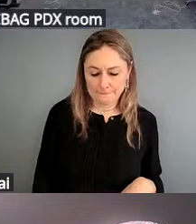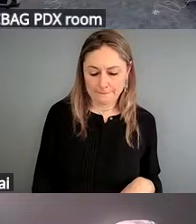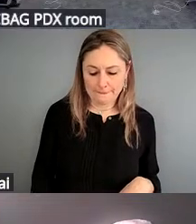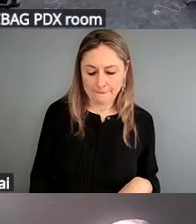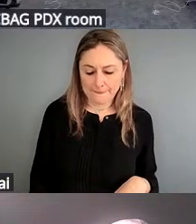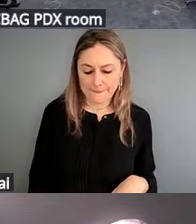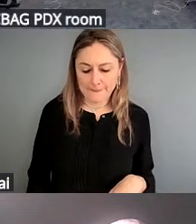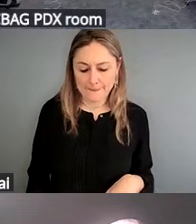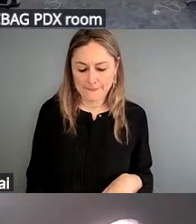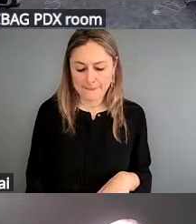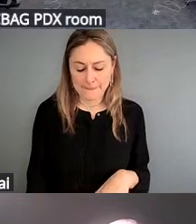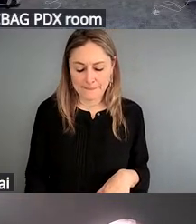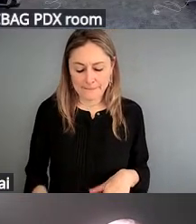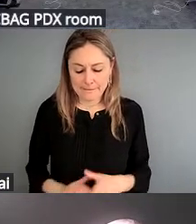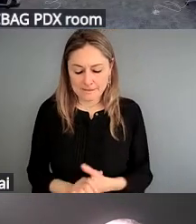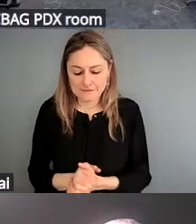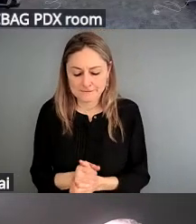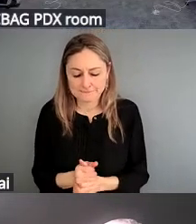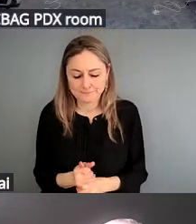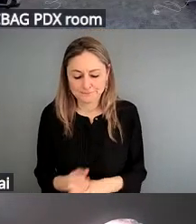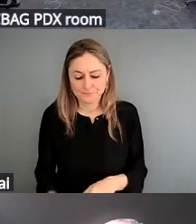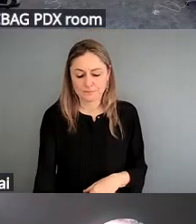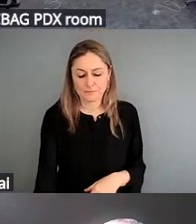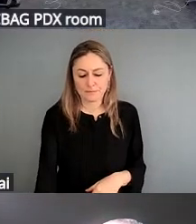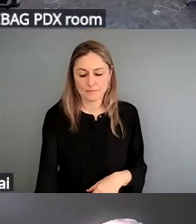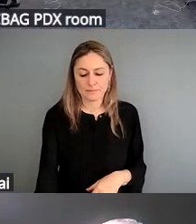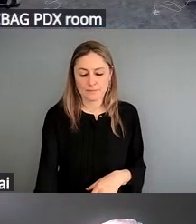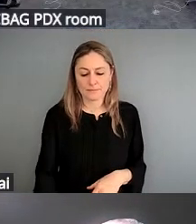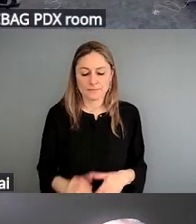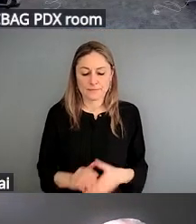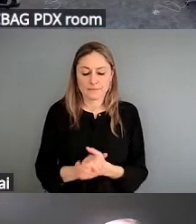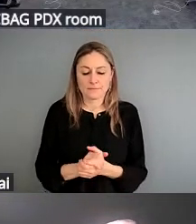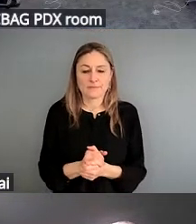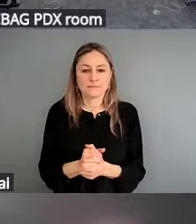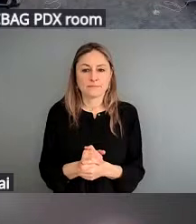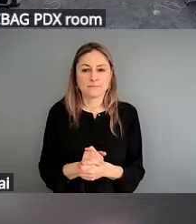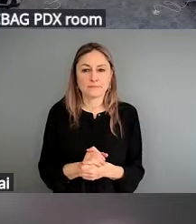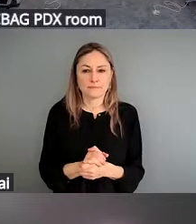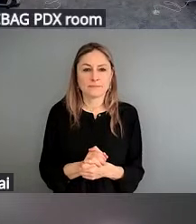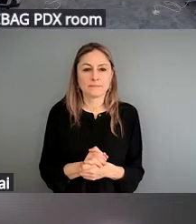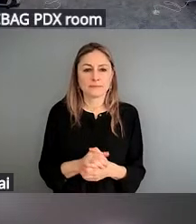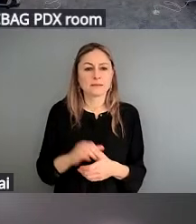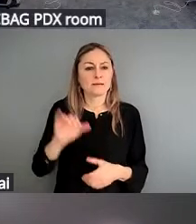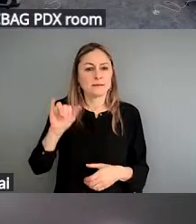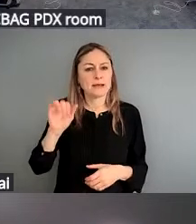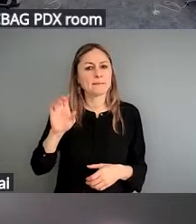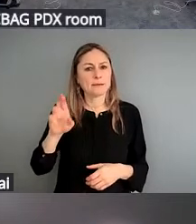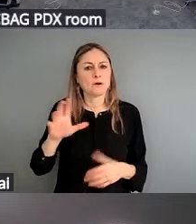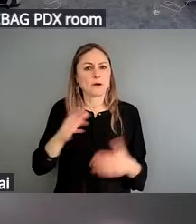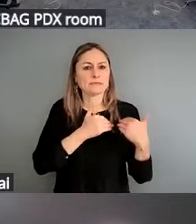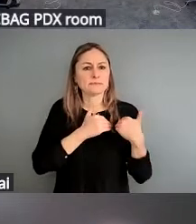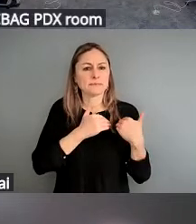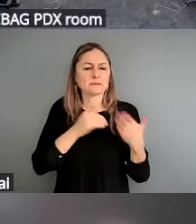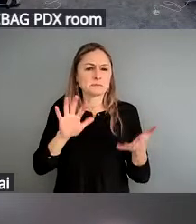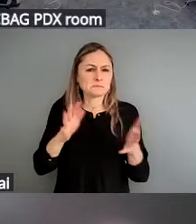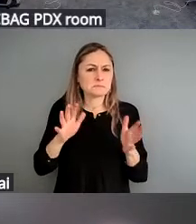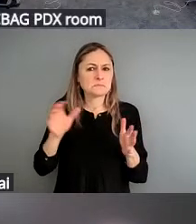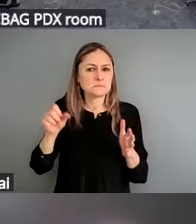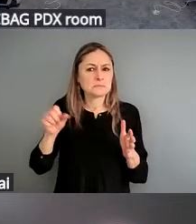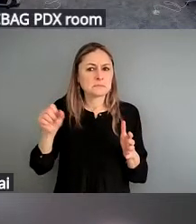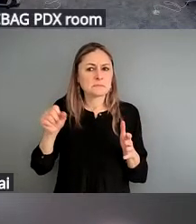and I think it is to some extent an IBR responsibility, because of the fact that we're going to be